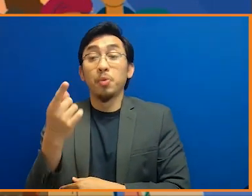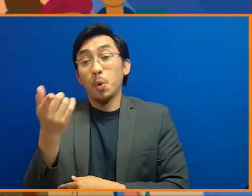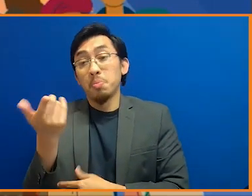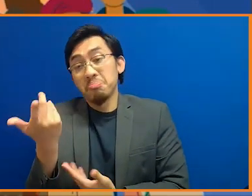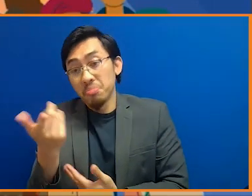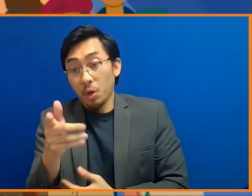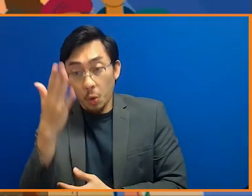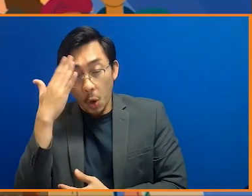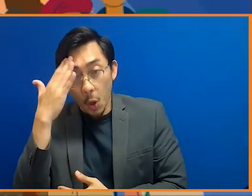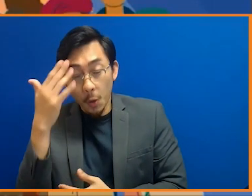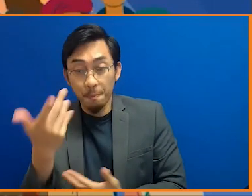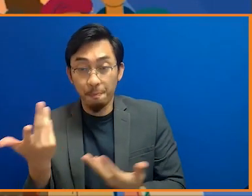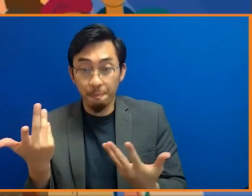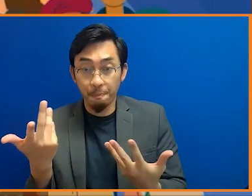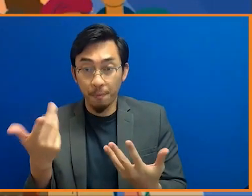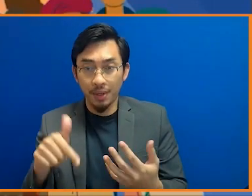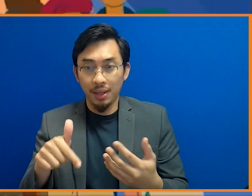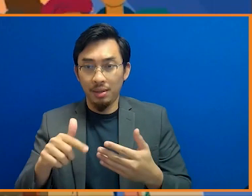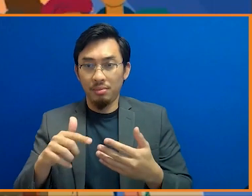that then,